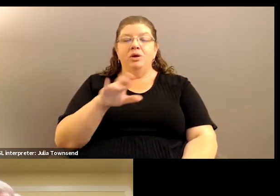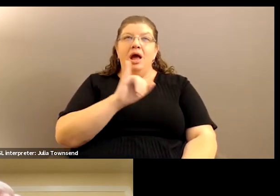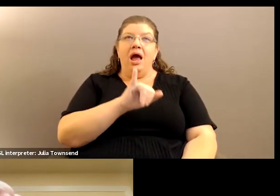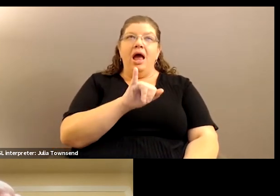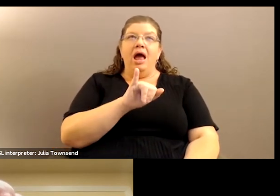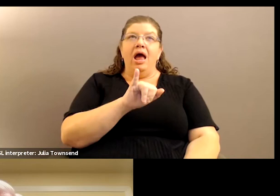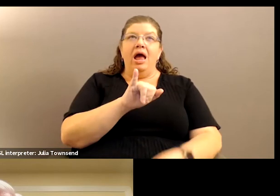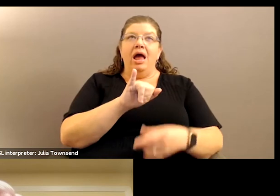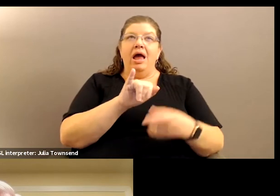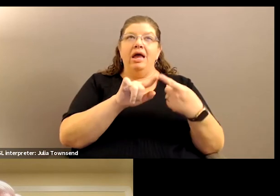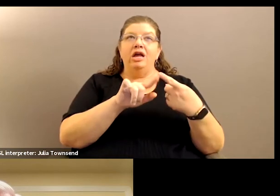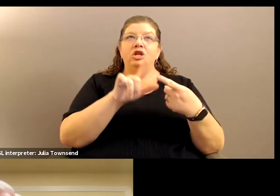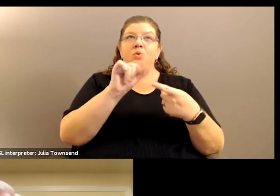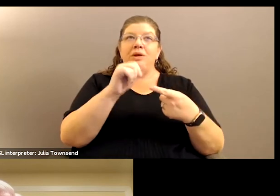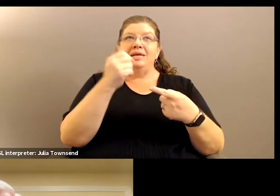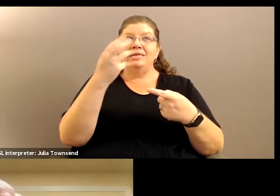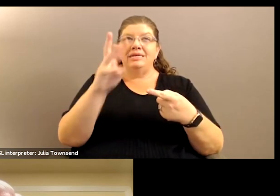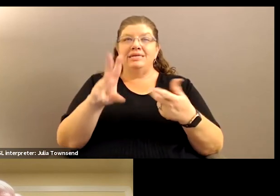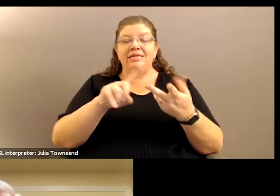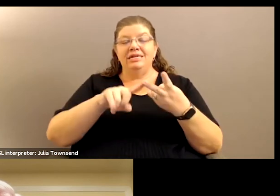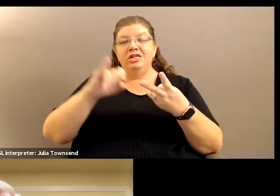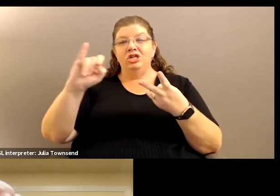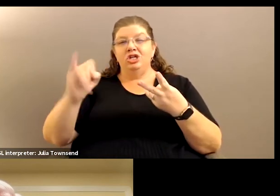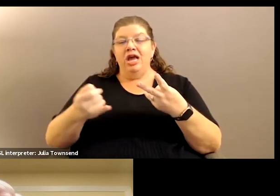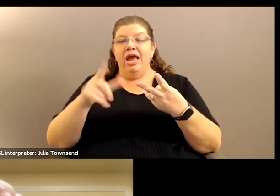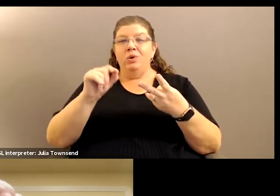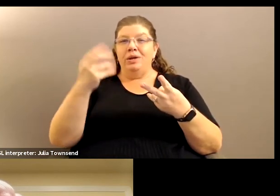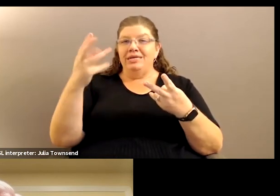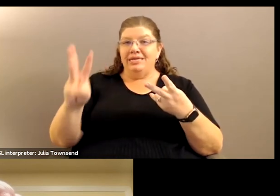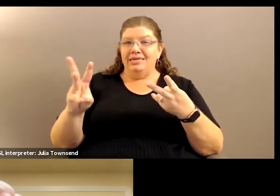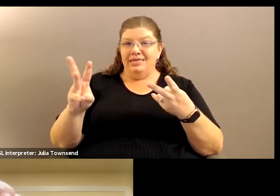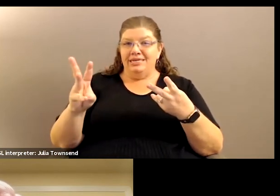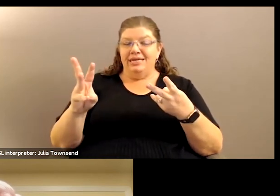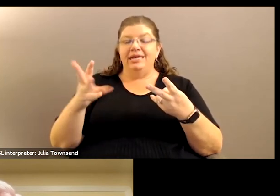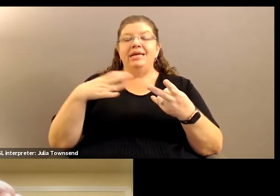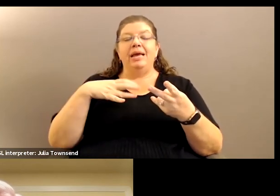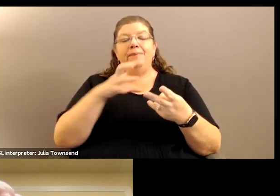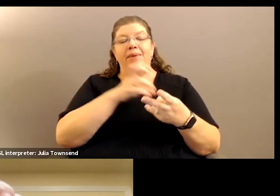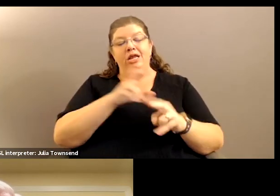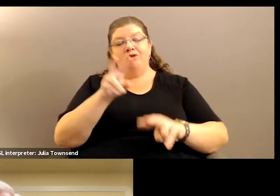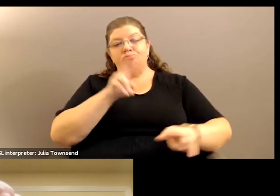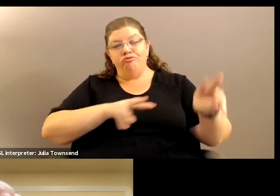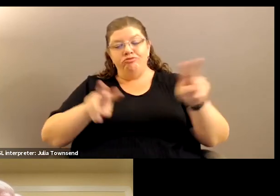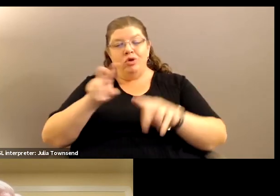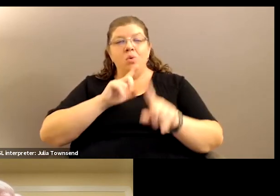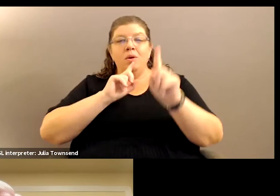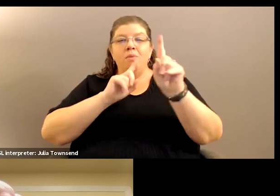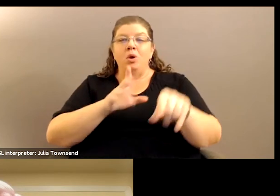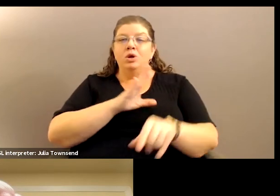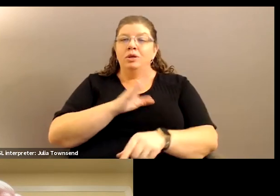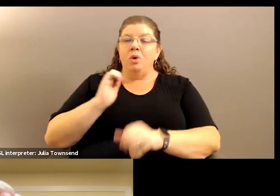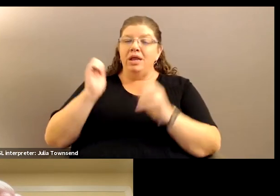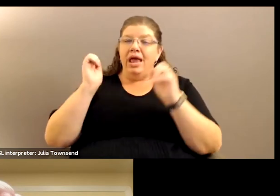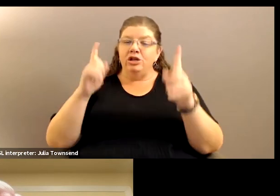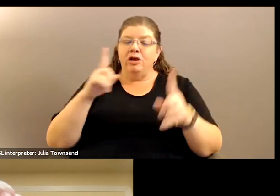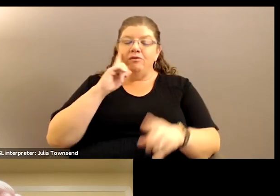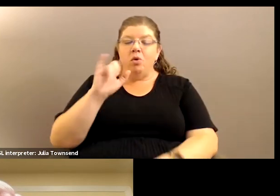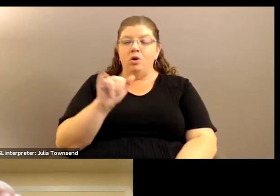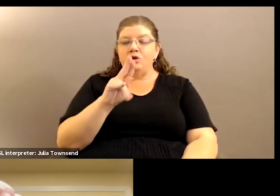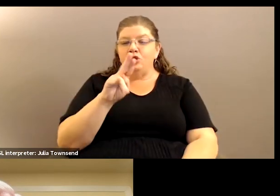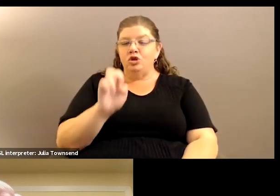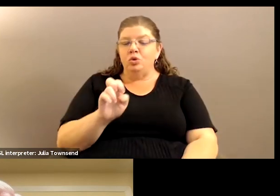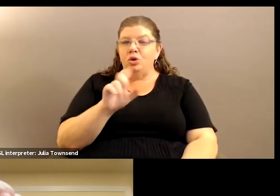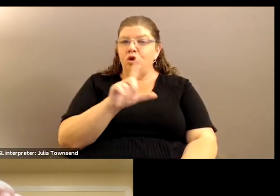j2016 citizens bond oversight committee annual report to the board of education june 2021.